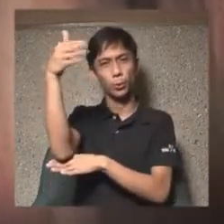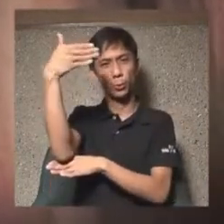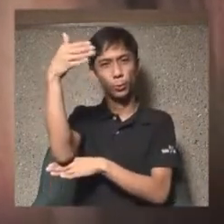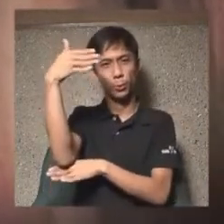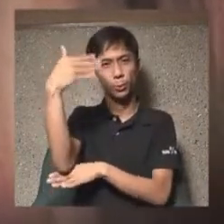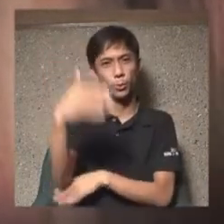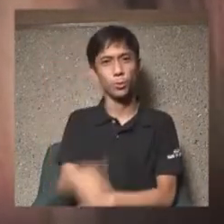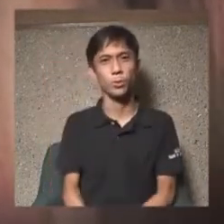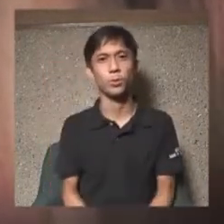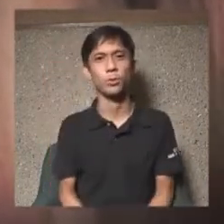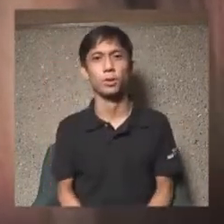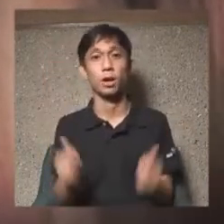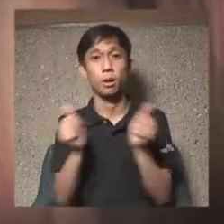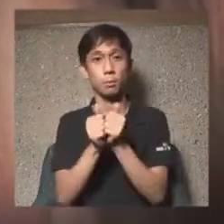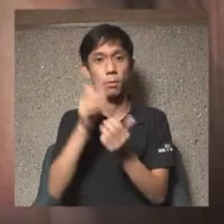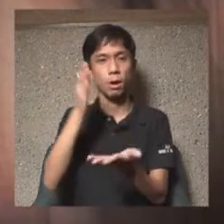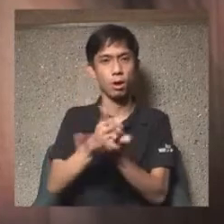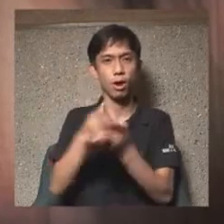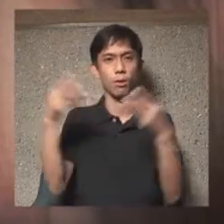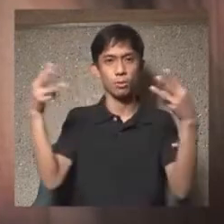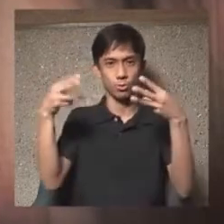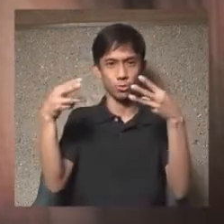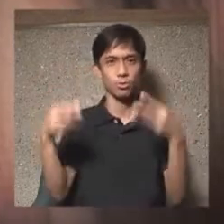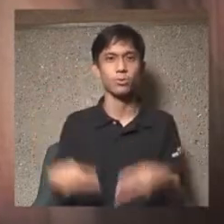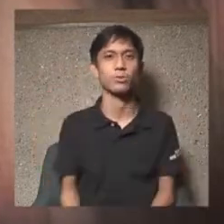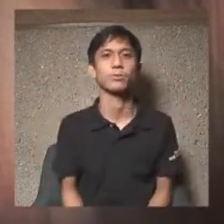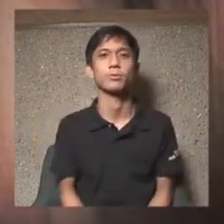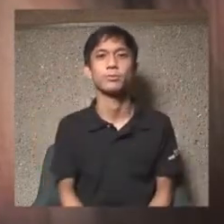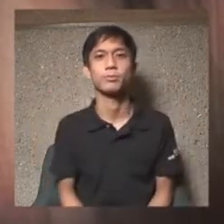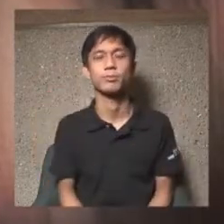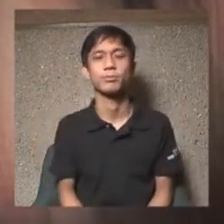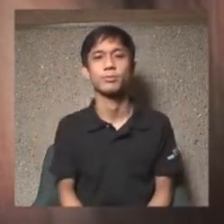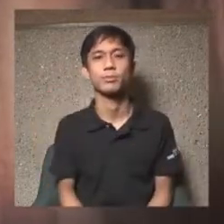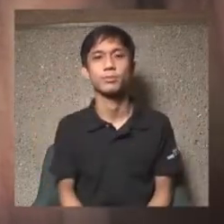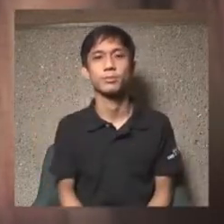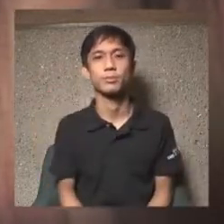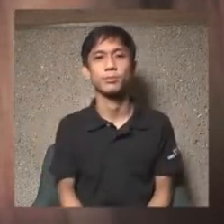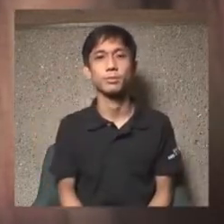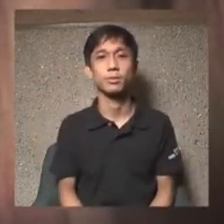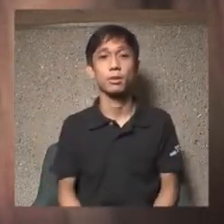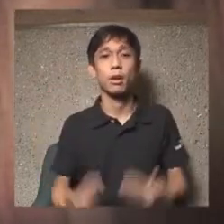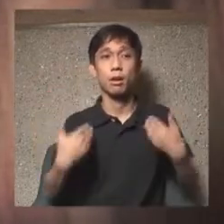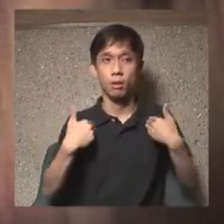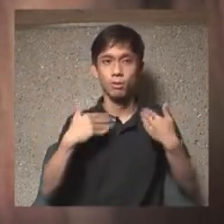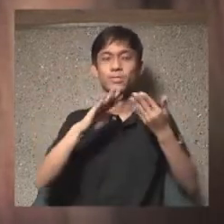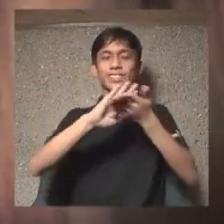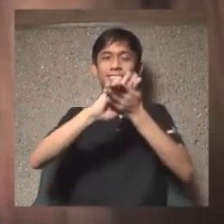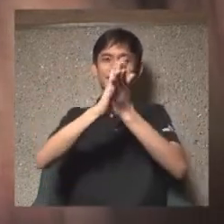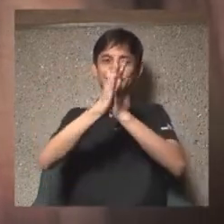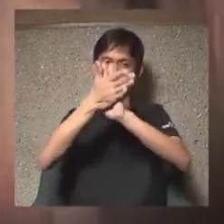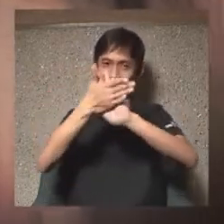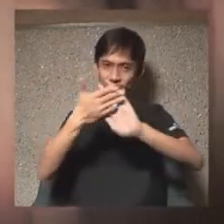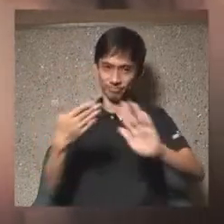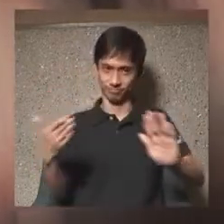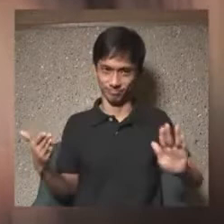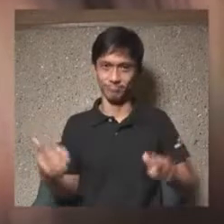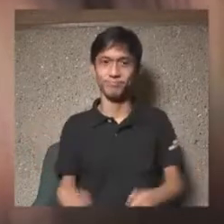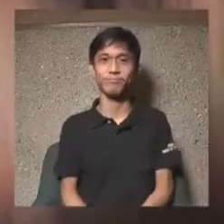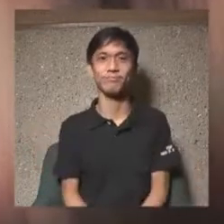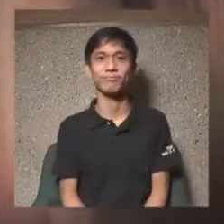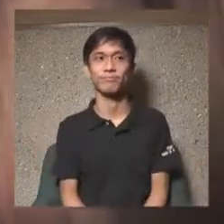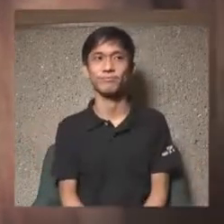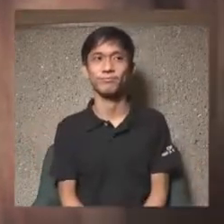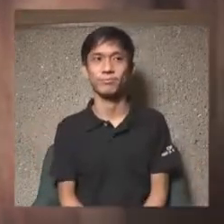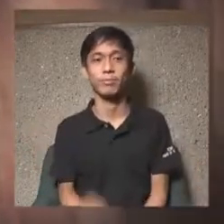I'm tapping out. And at the end of this wrestling match, Jacob taps out, and he does it in a very, very